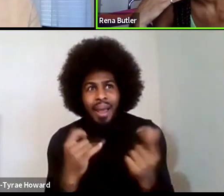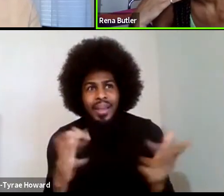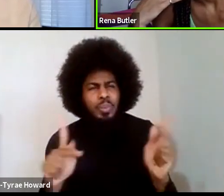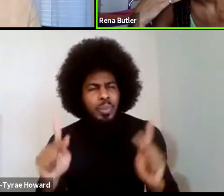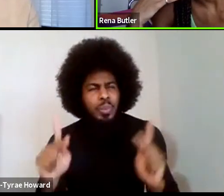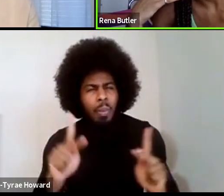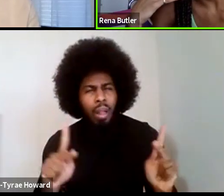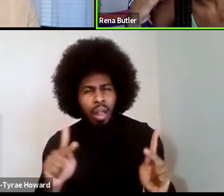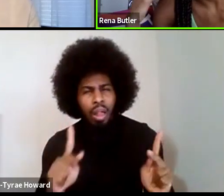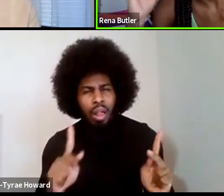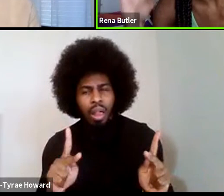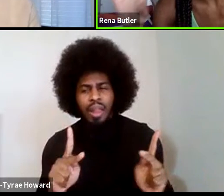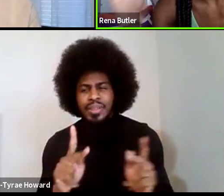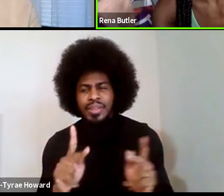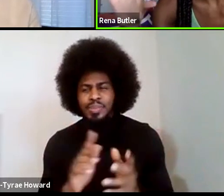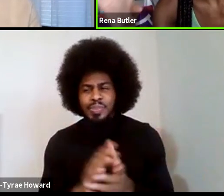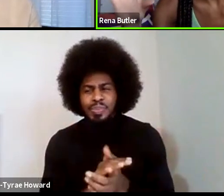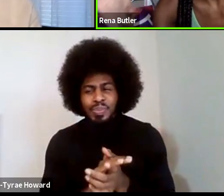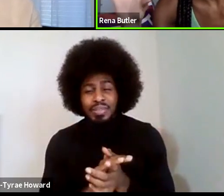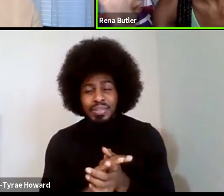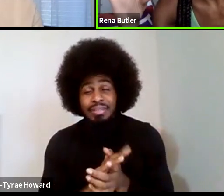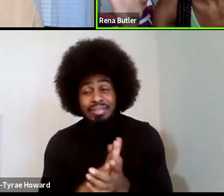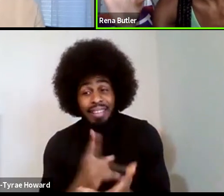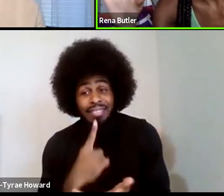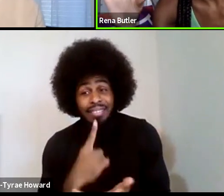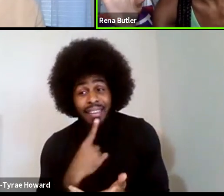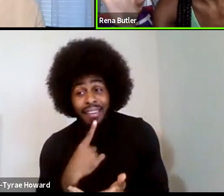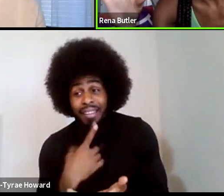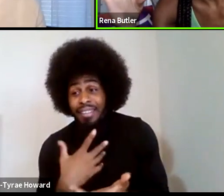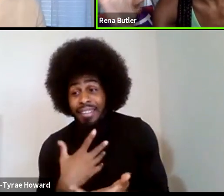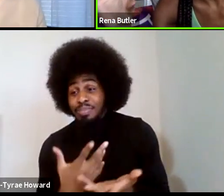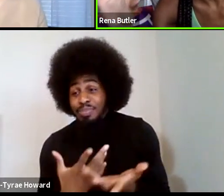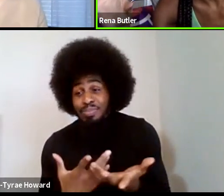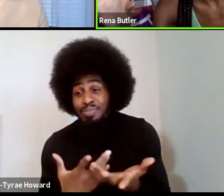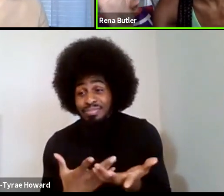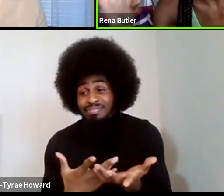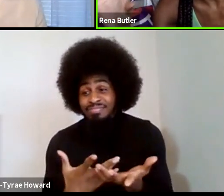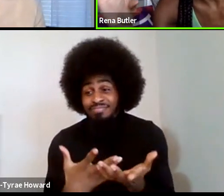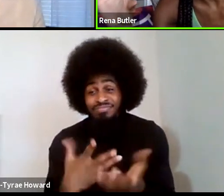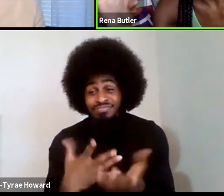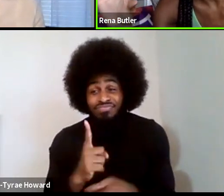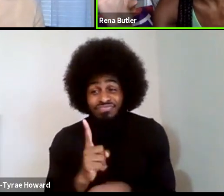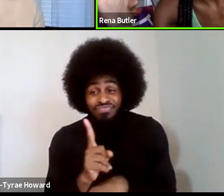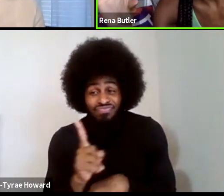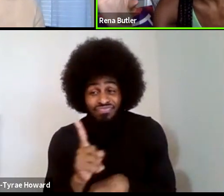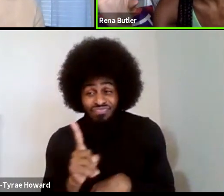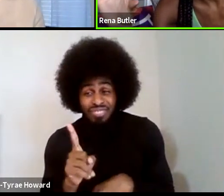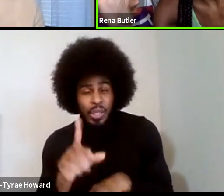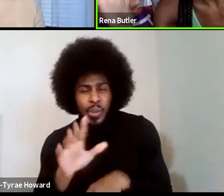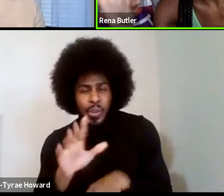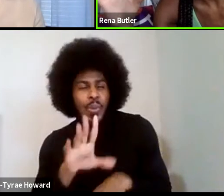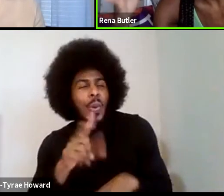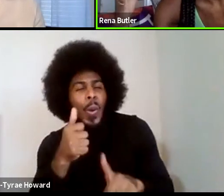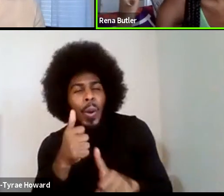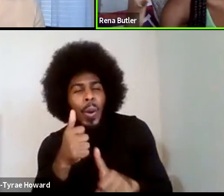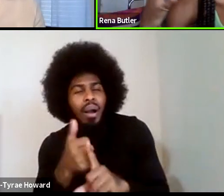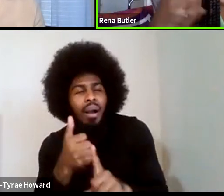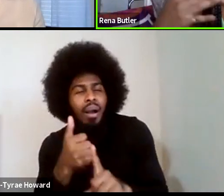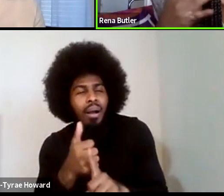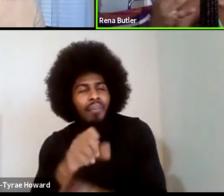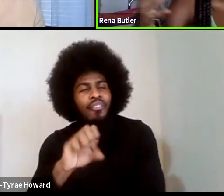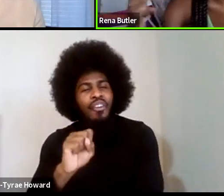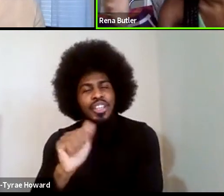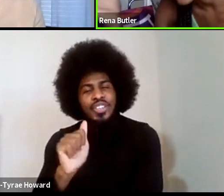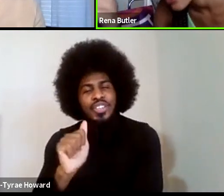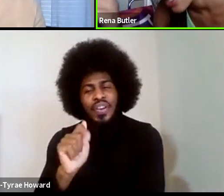phase. And I'm still in that, but it feels so creatively abundant right now that I'm just kind of catching